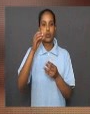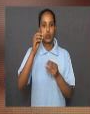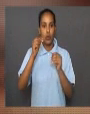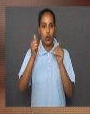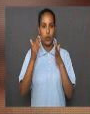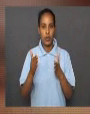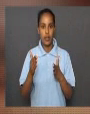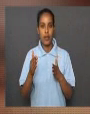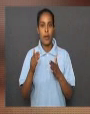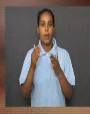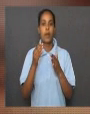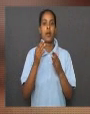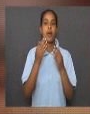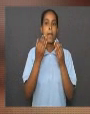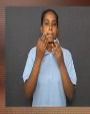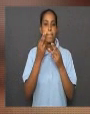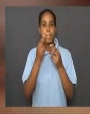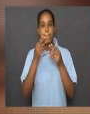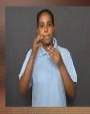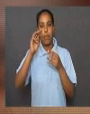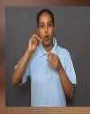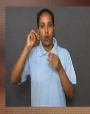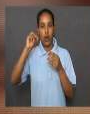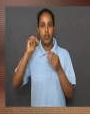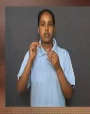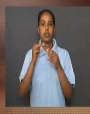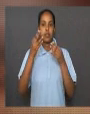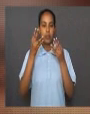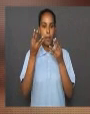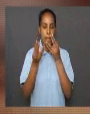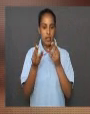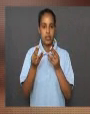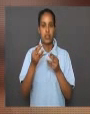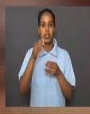solute by the molar mass of the solute.